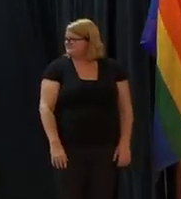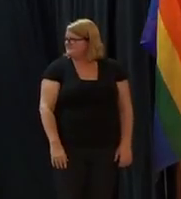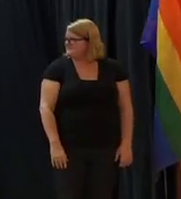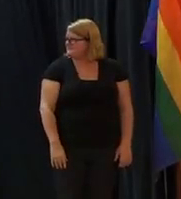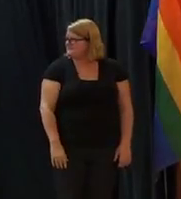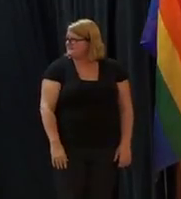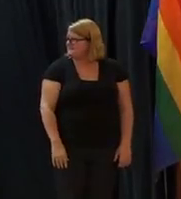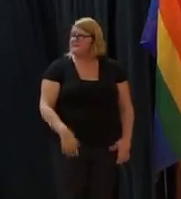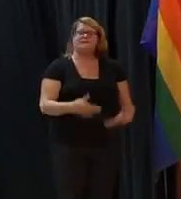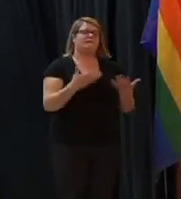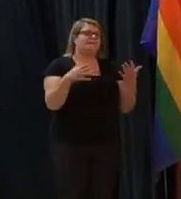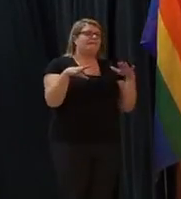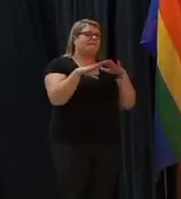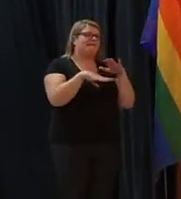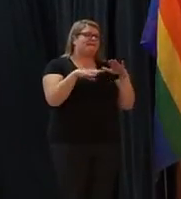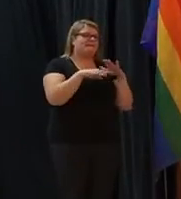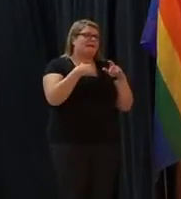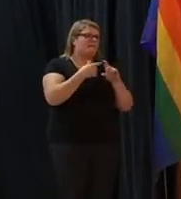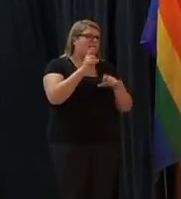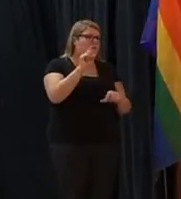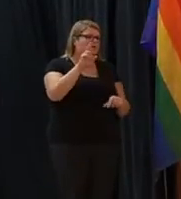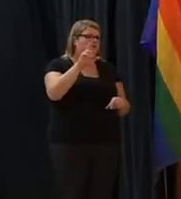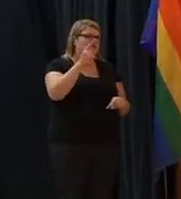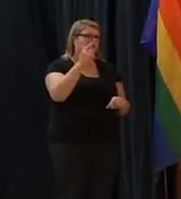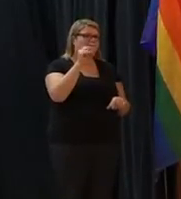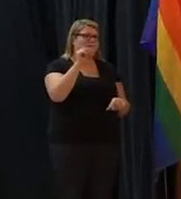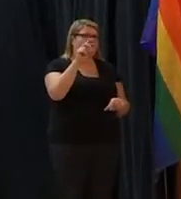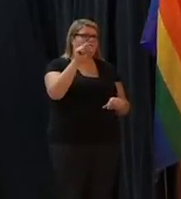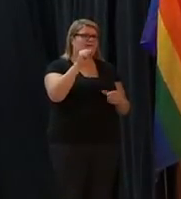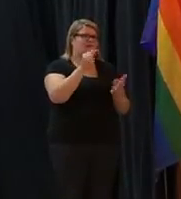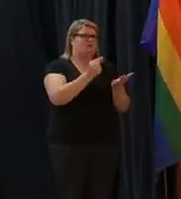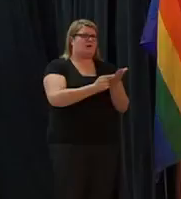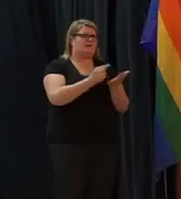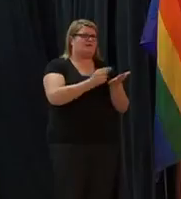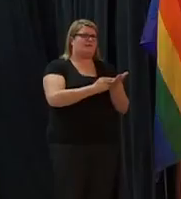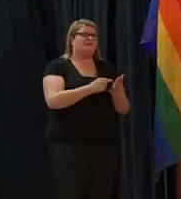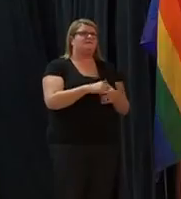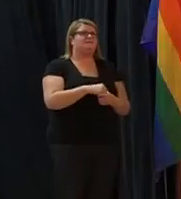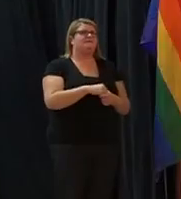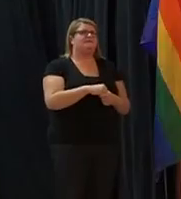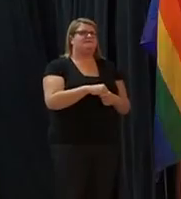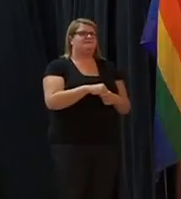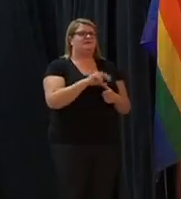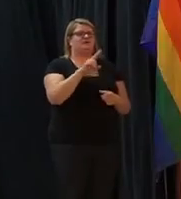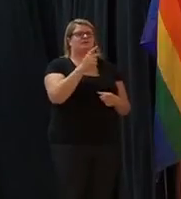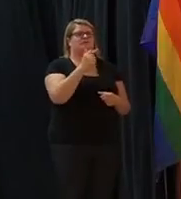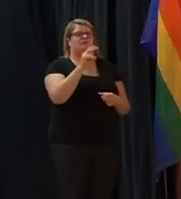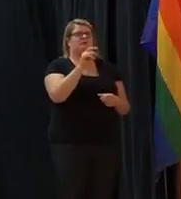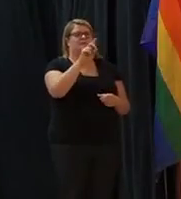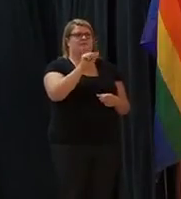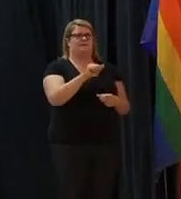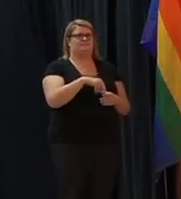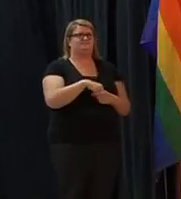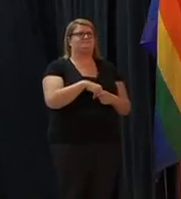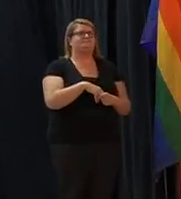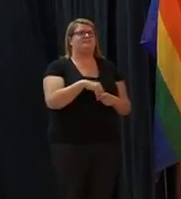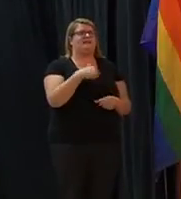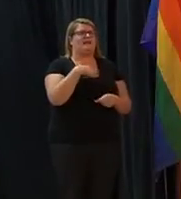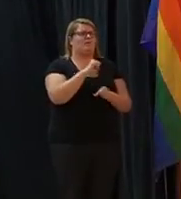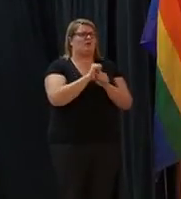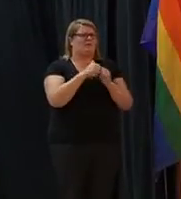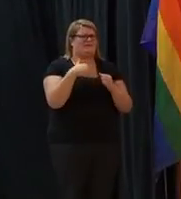Yeah, basically, I come from Uganda. I'm executive director of Queer Youth Uganda, specifically for the young people.